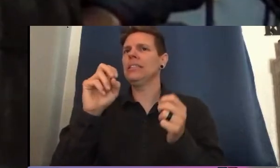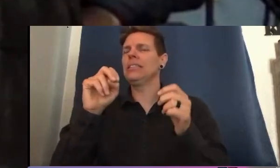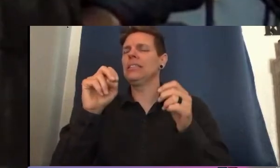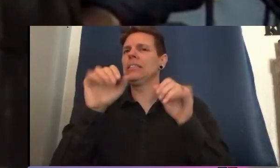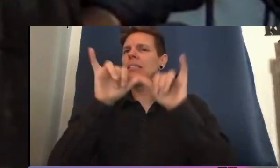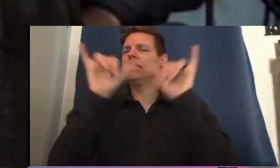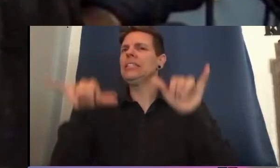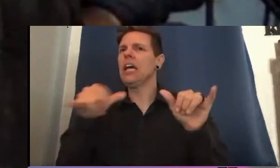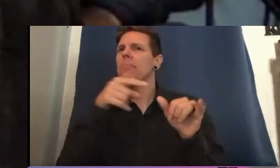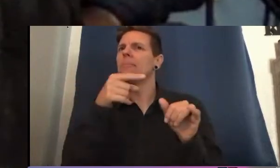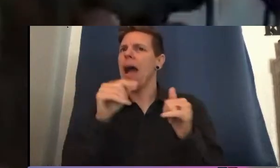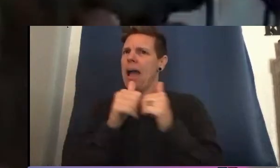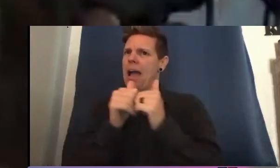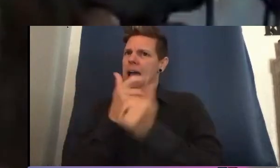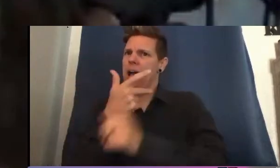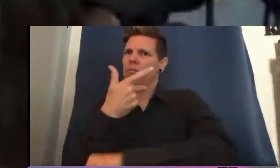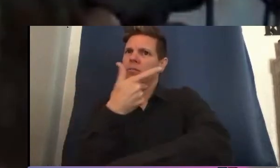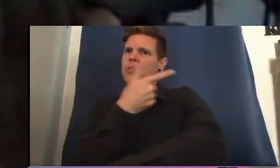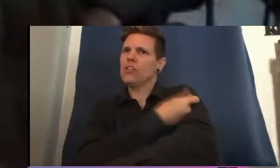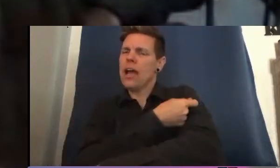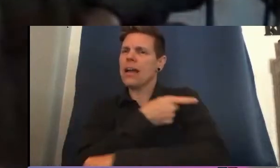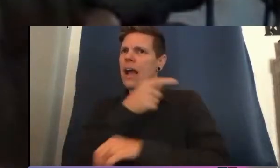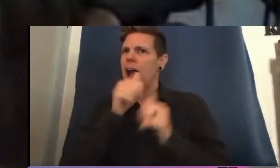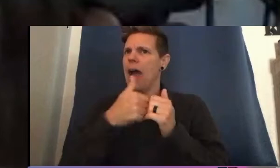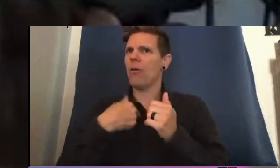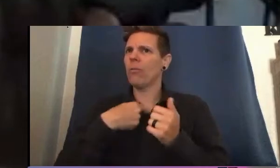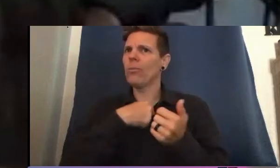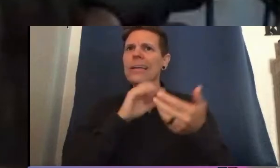with our partners, we are well poised to